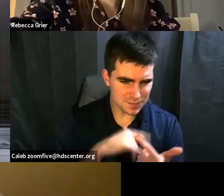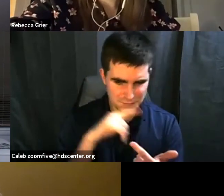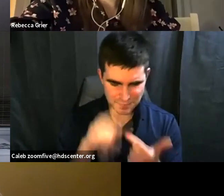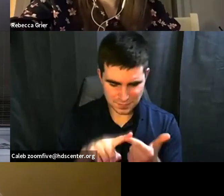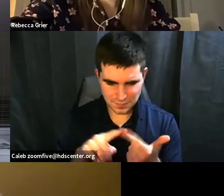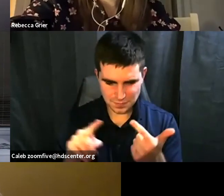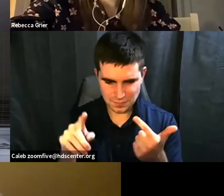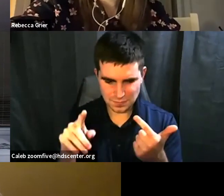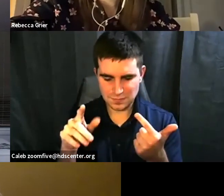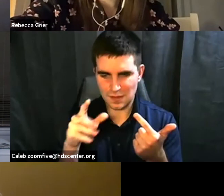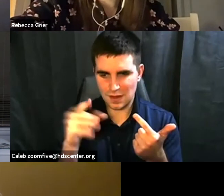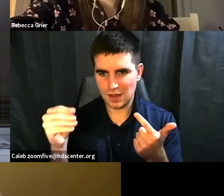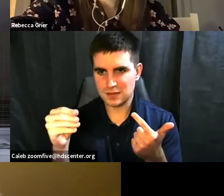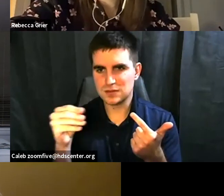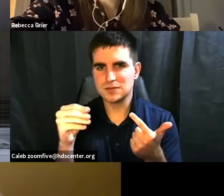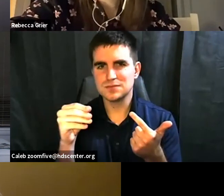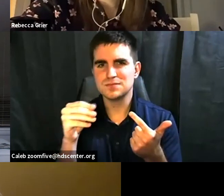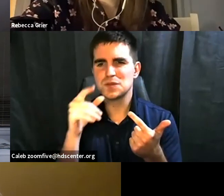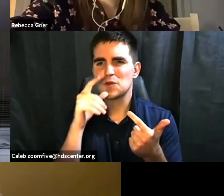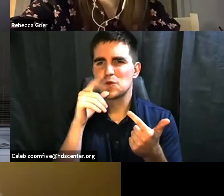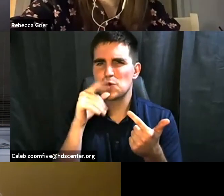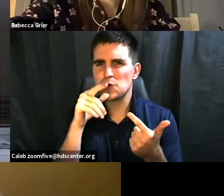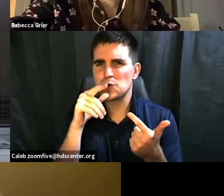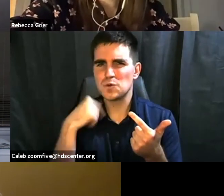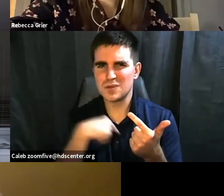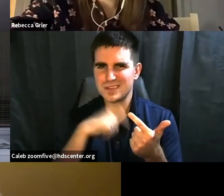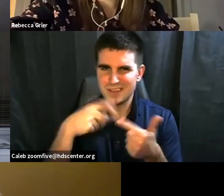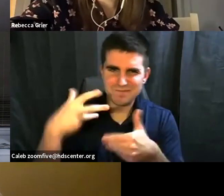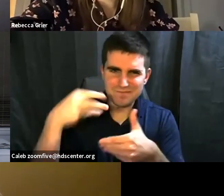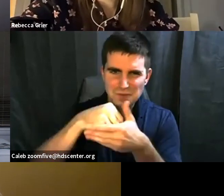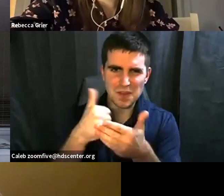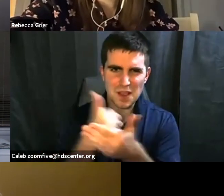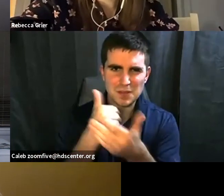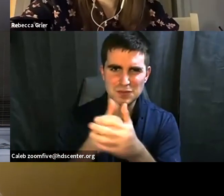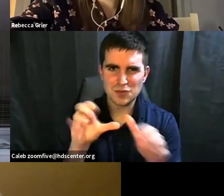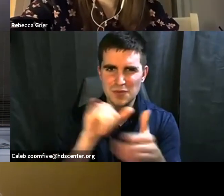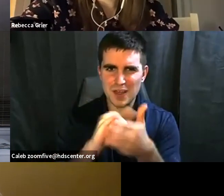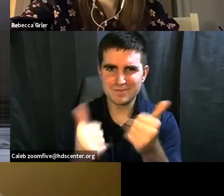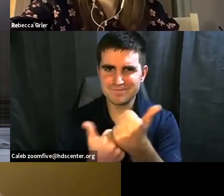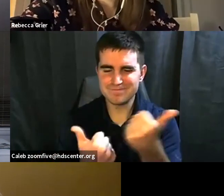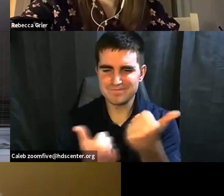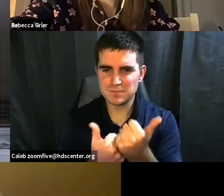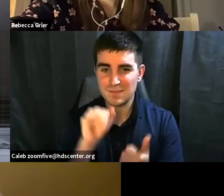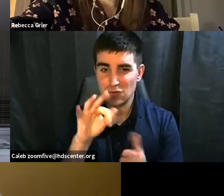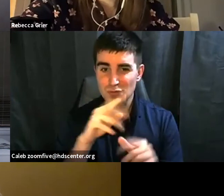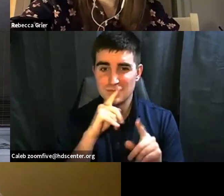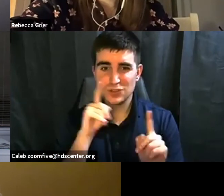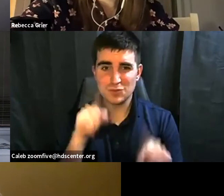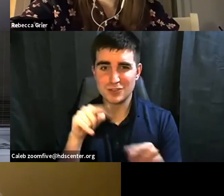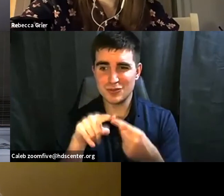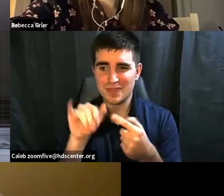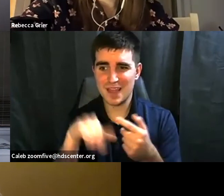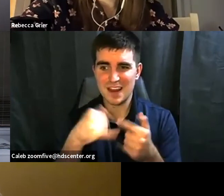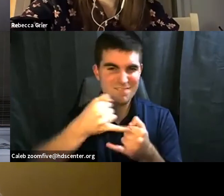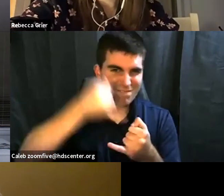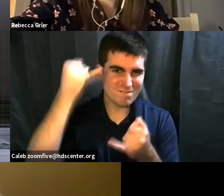And who do we need helping to do that work? If you guys could respond to that as our final question, I think that would answer